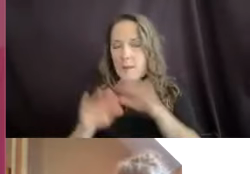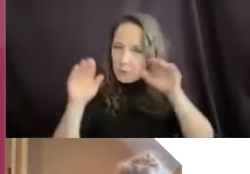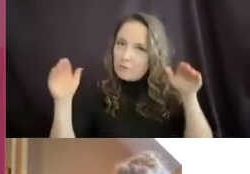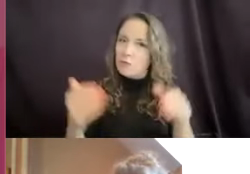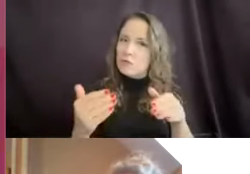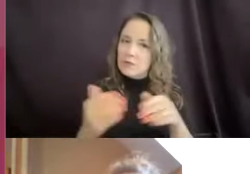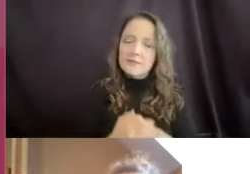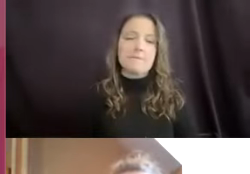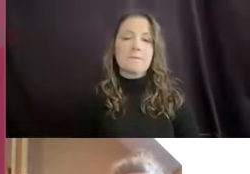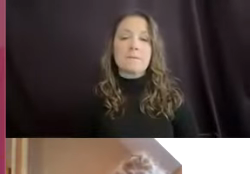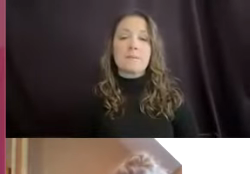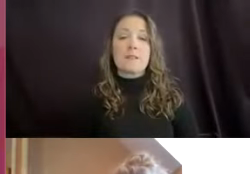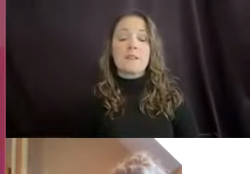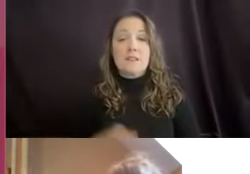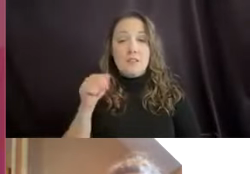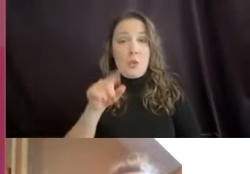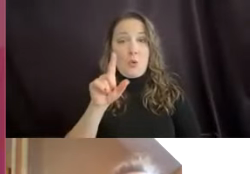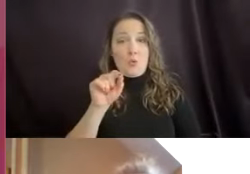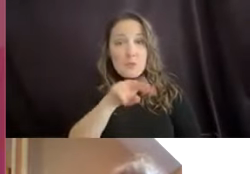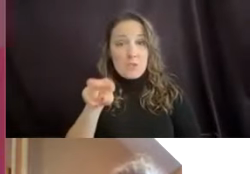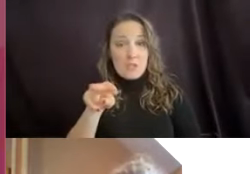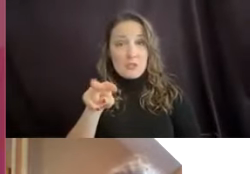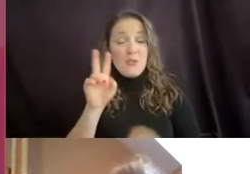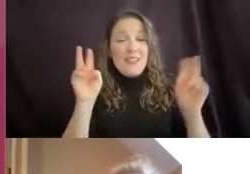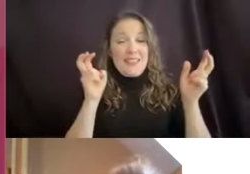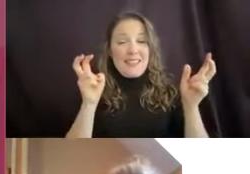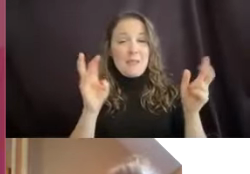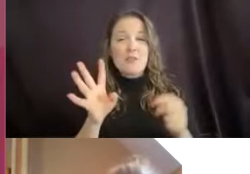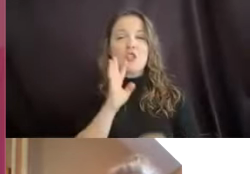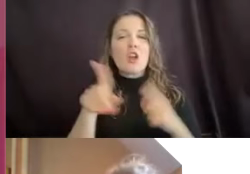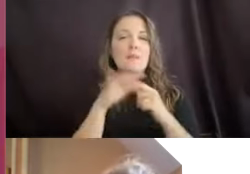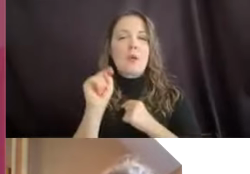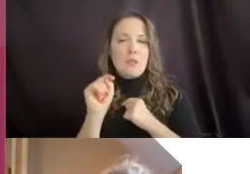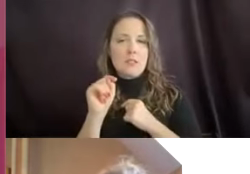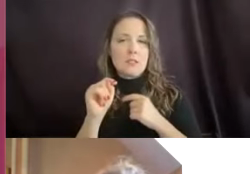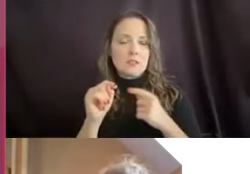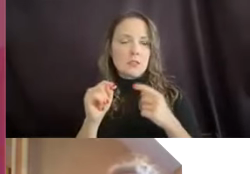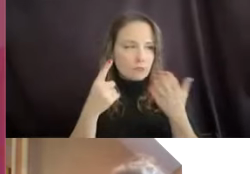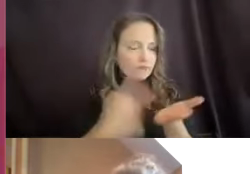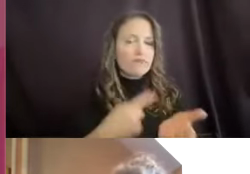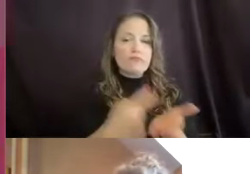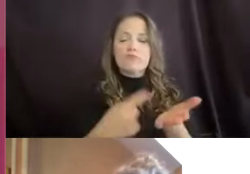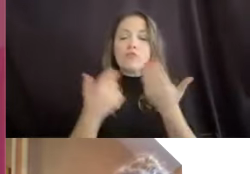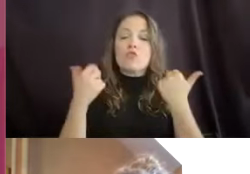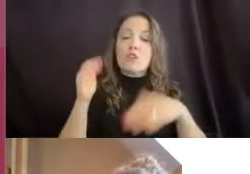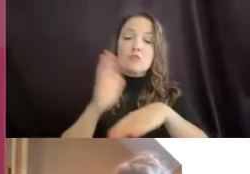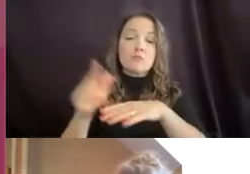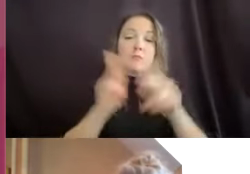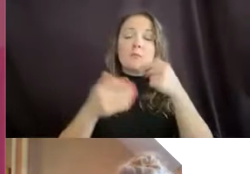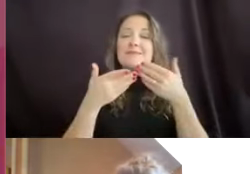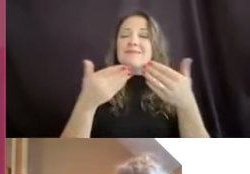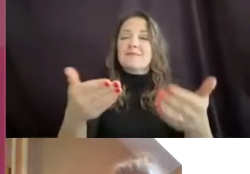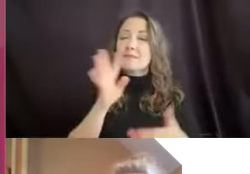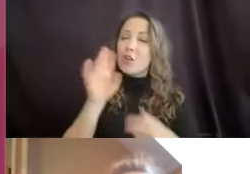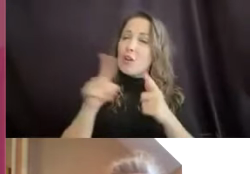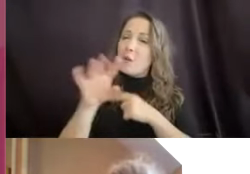This year's theme is talk about it. So it's a call to action for youth and the adults in their lives to talk about their experiences with